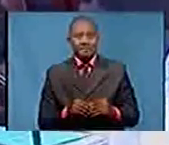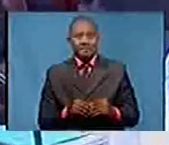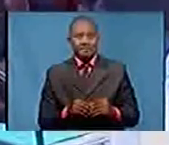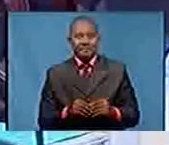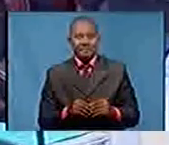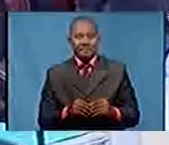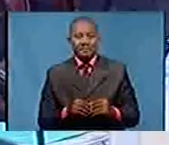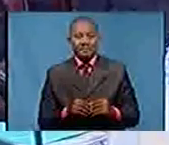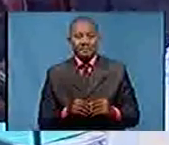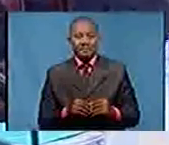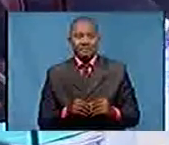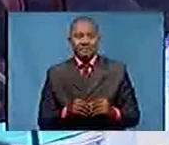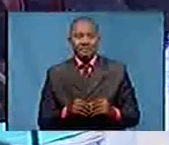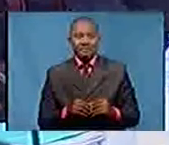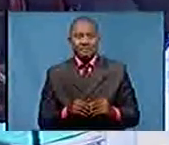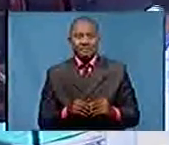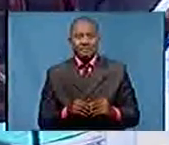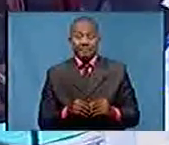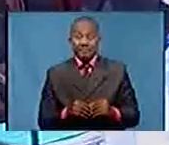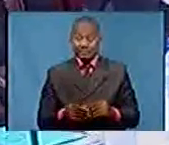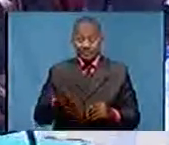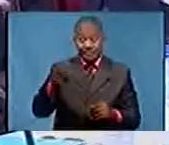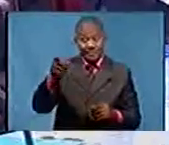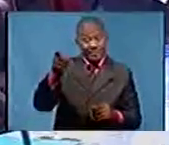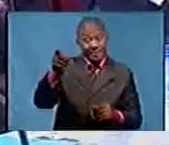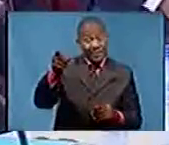the respondent is also the general secretary